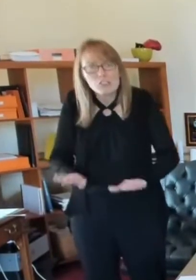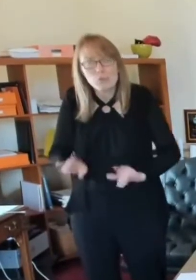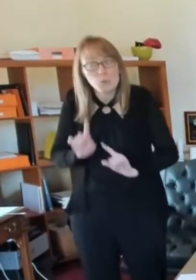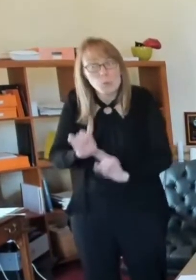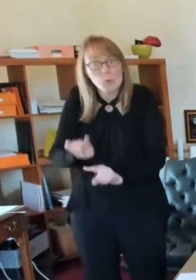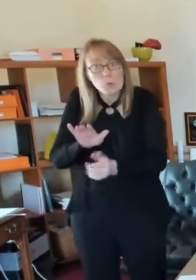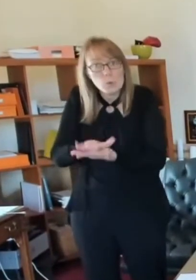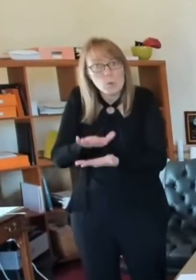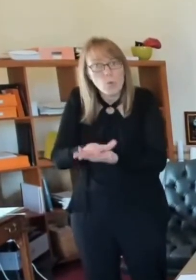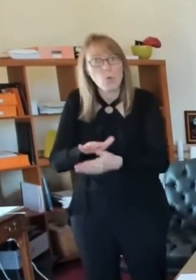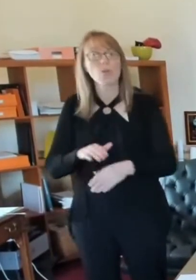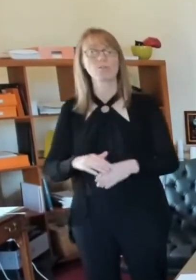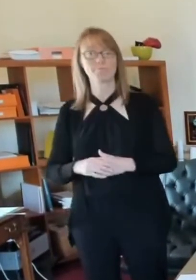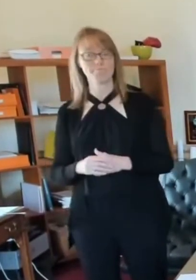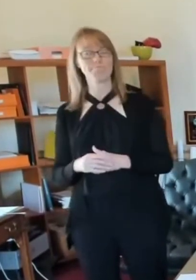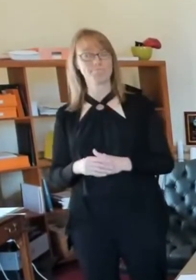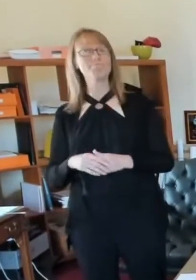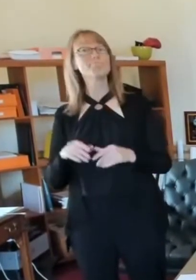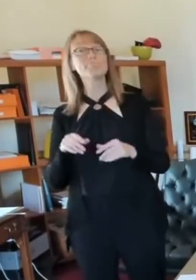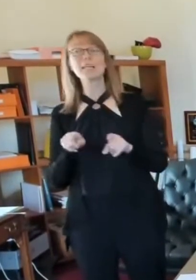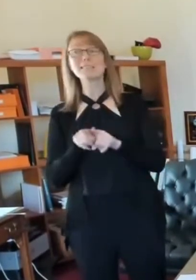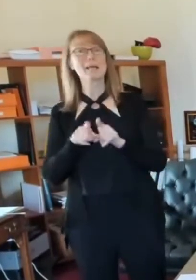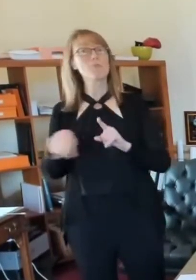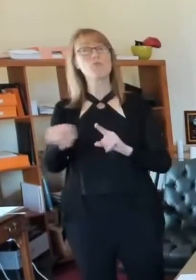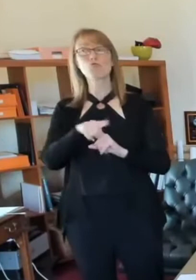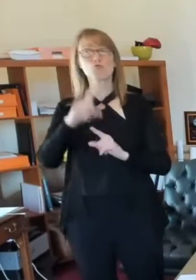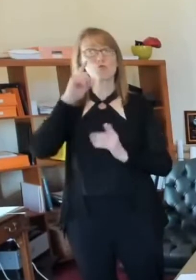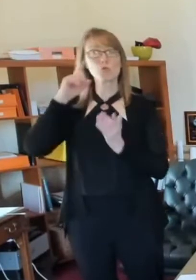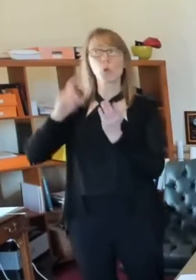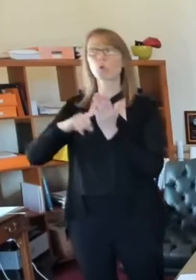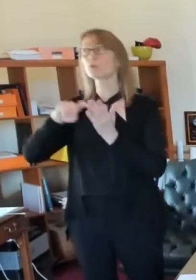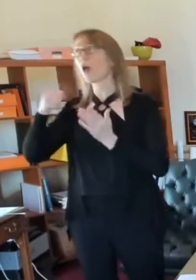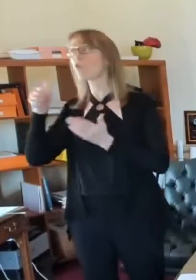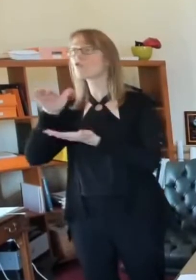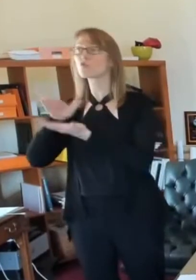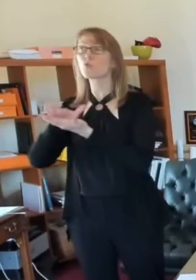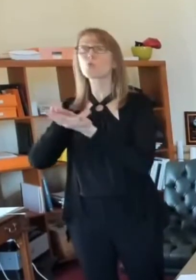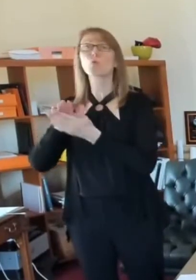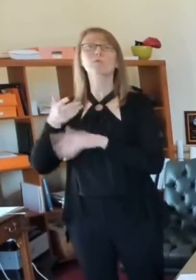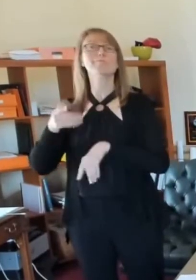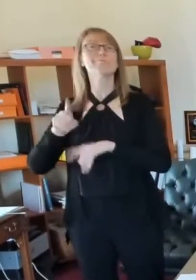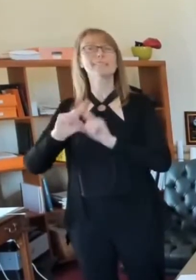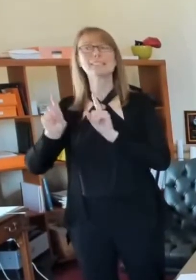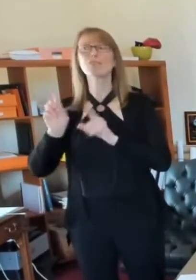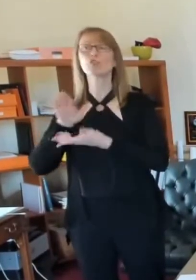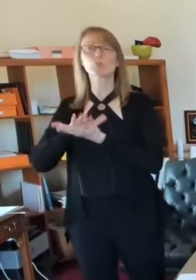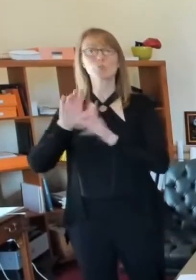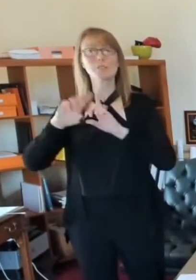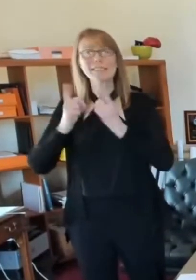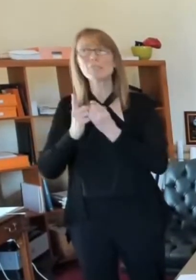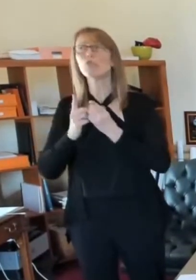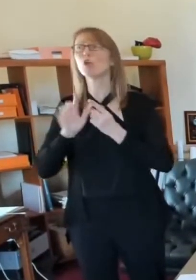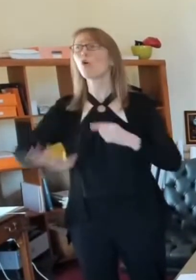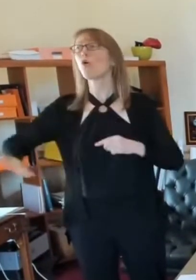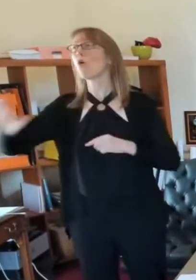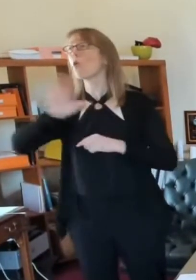other districts, not just in St. Louis, but across the country, you've seen that